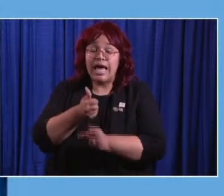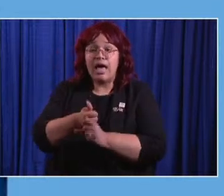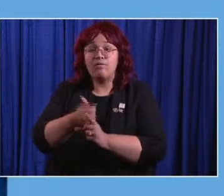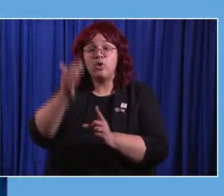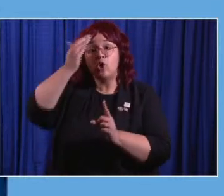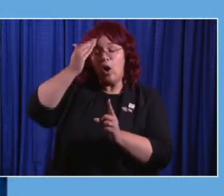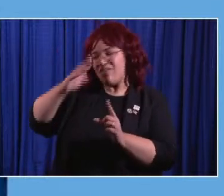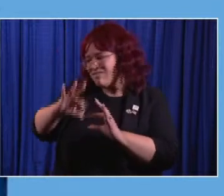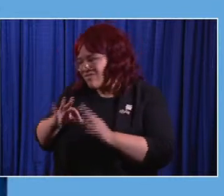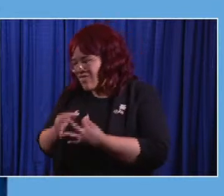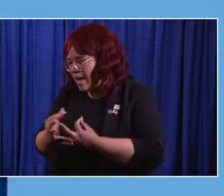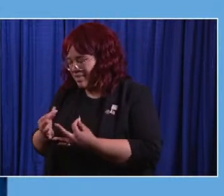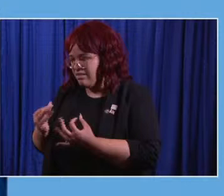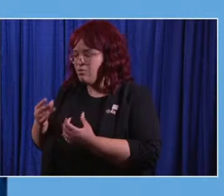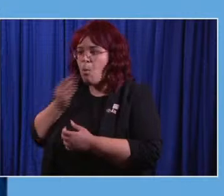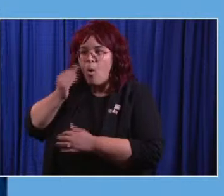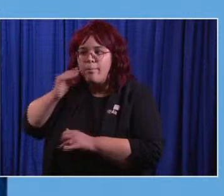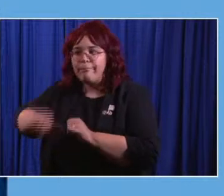That is